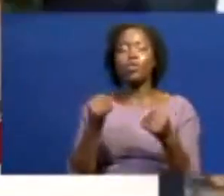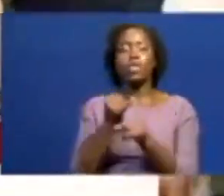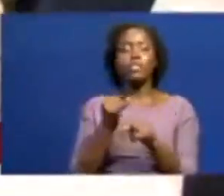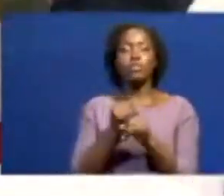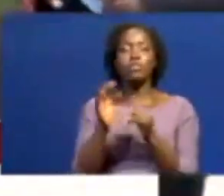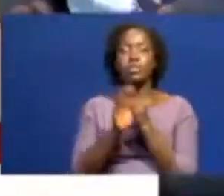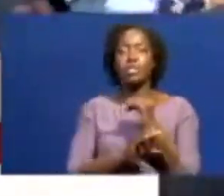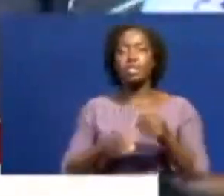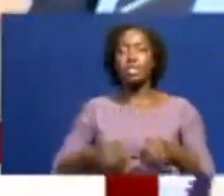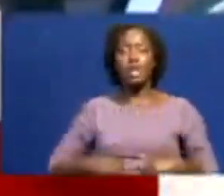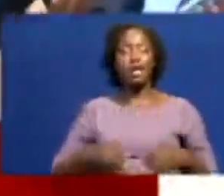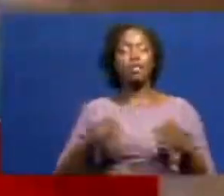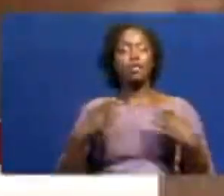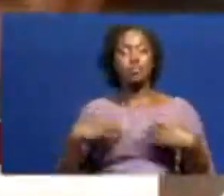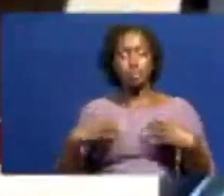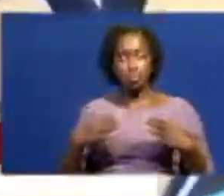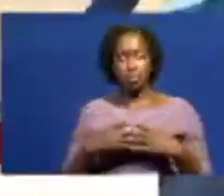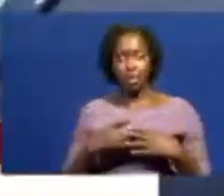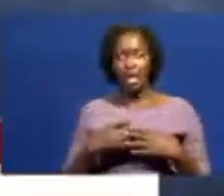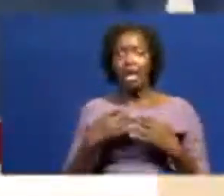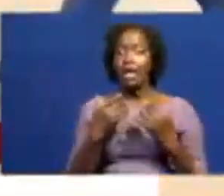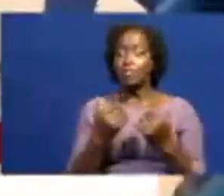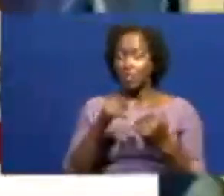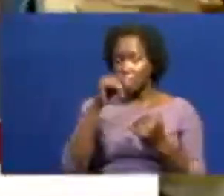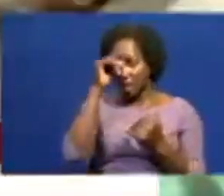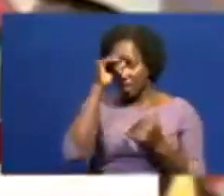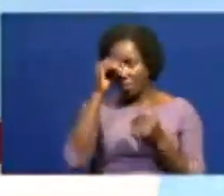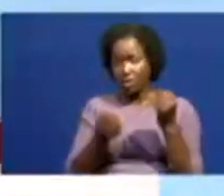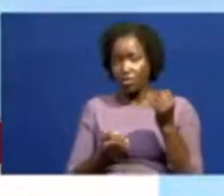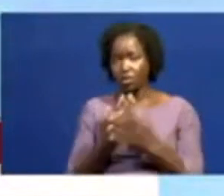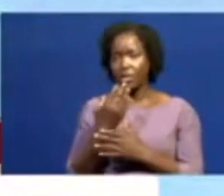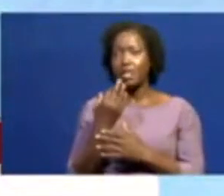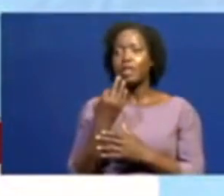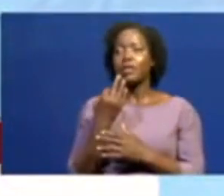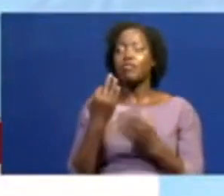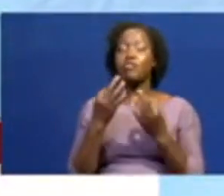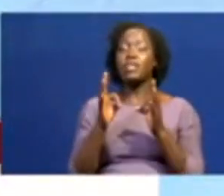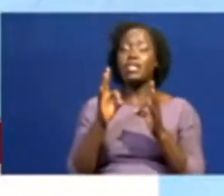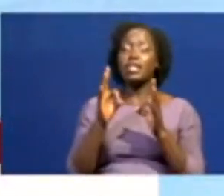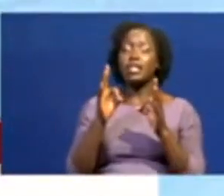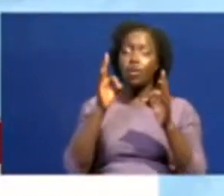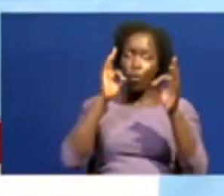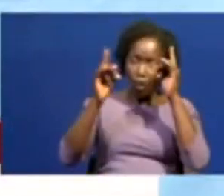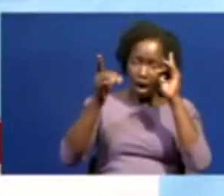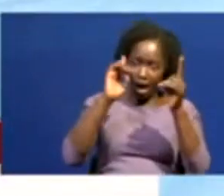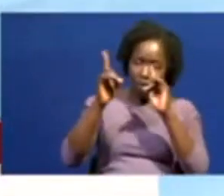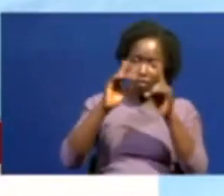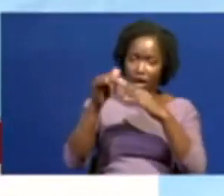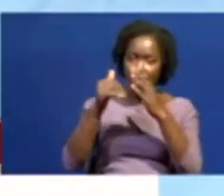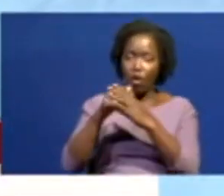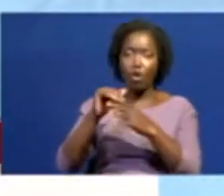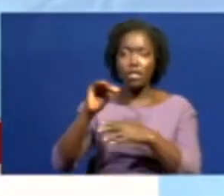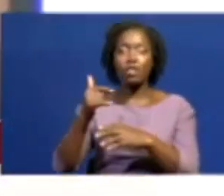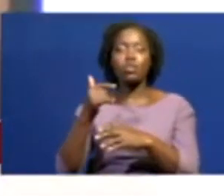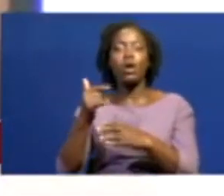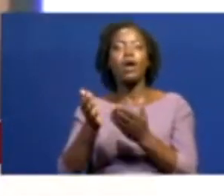burgeoning young population. So far, the government has rolled out free public Wi-Fi, targeting all the towns and shopping